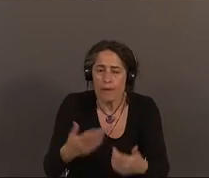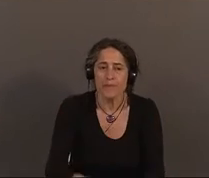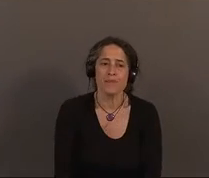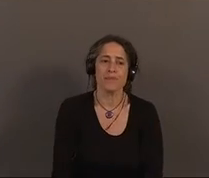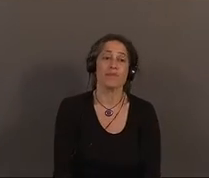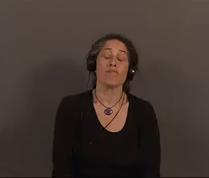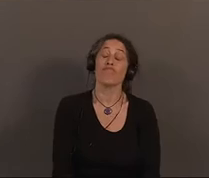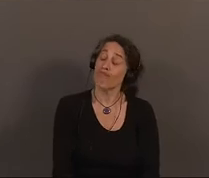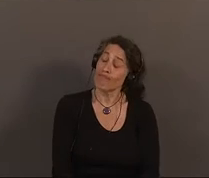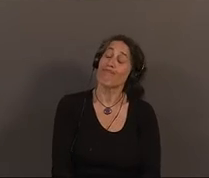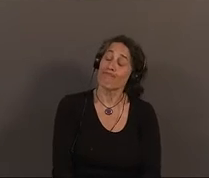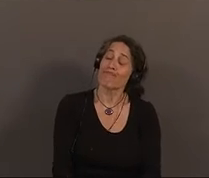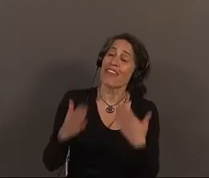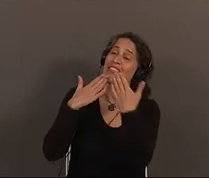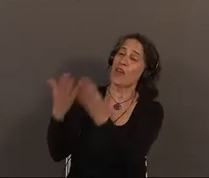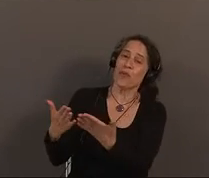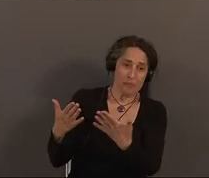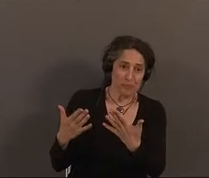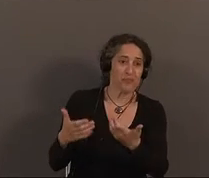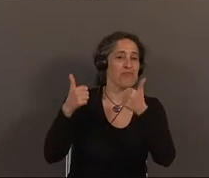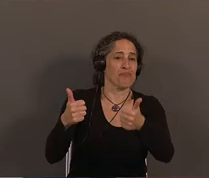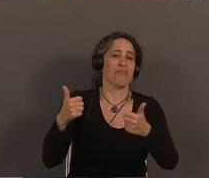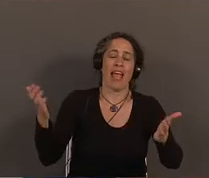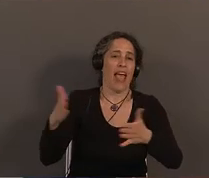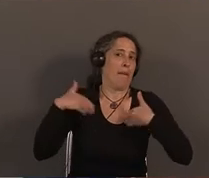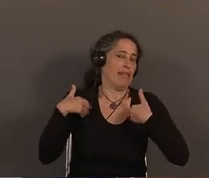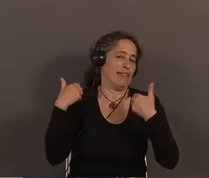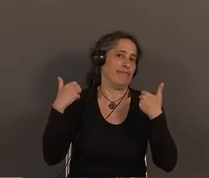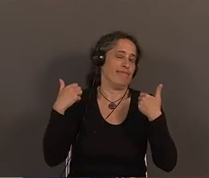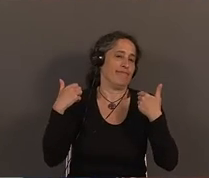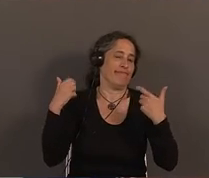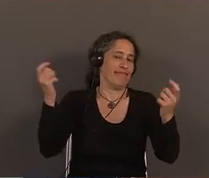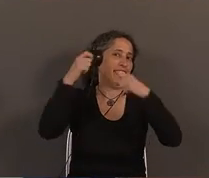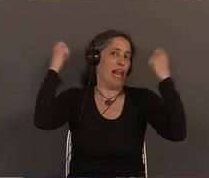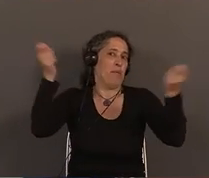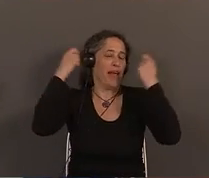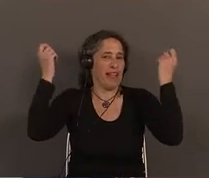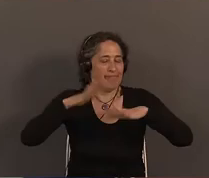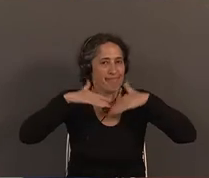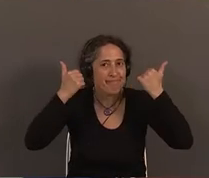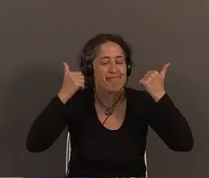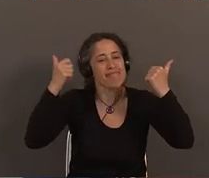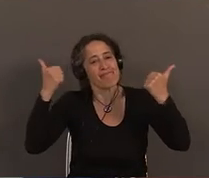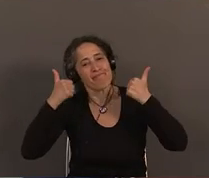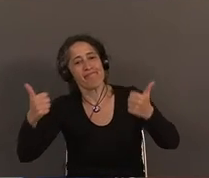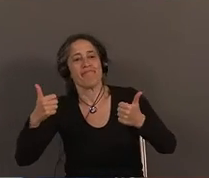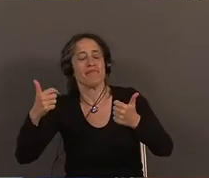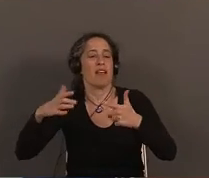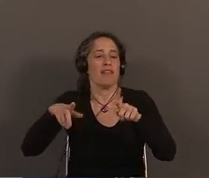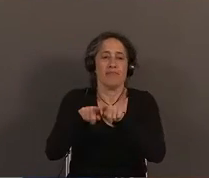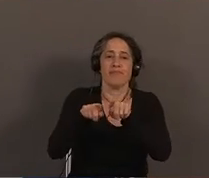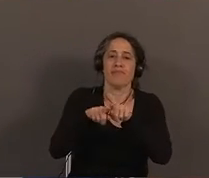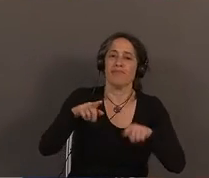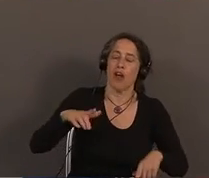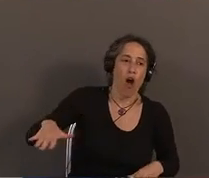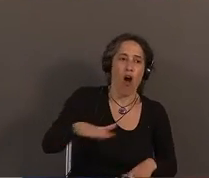happy to see important stakeholders on this same celebration. And a special thanks for the Maltese, because